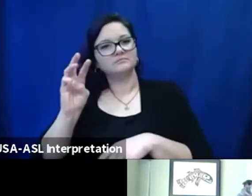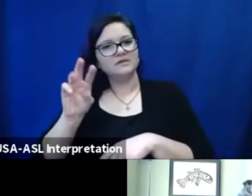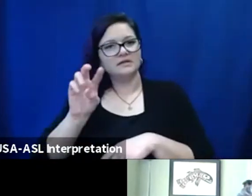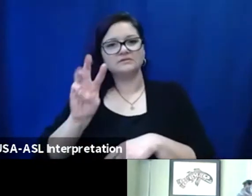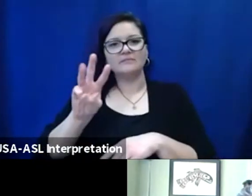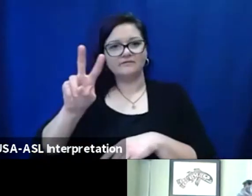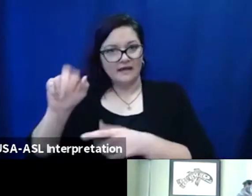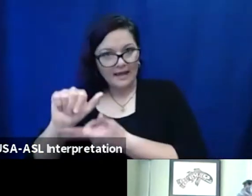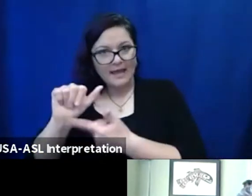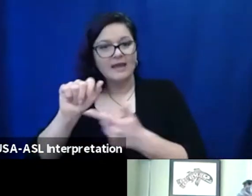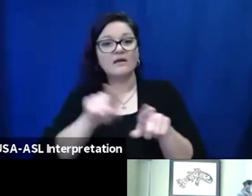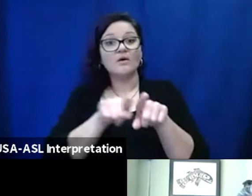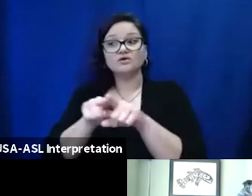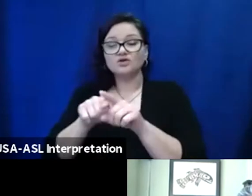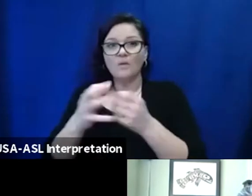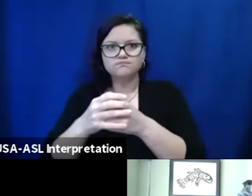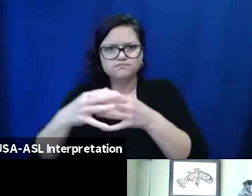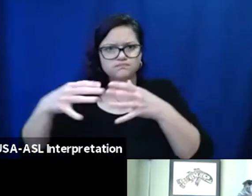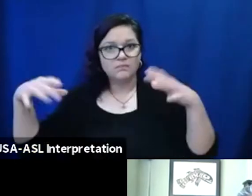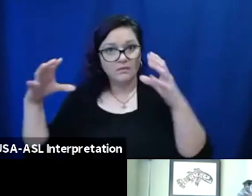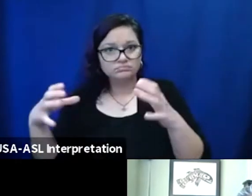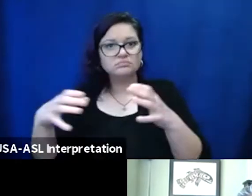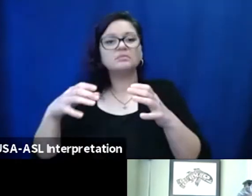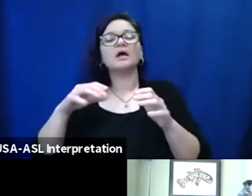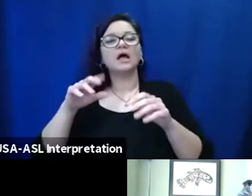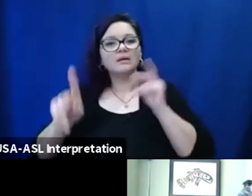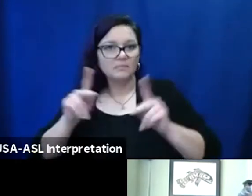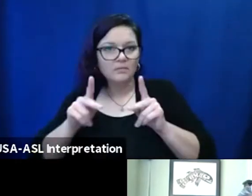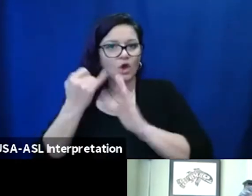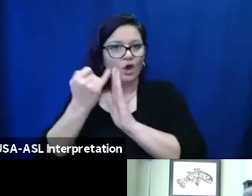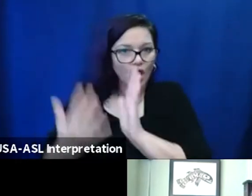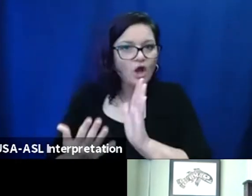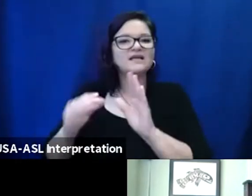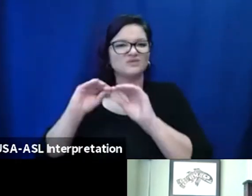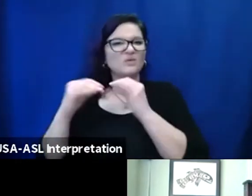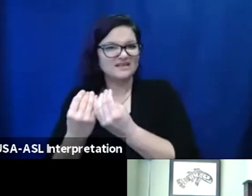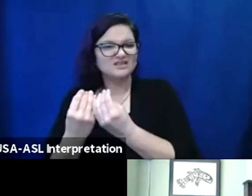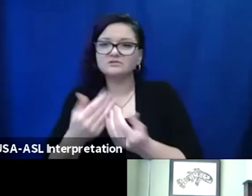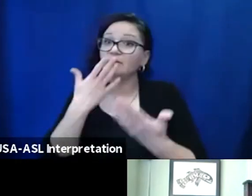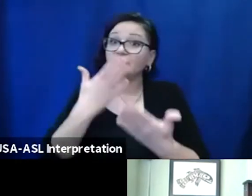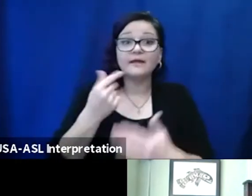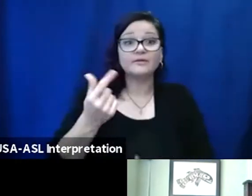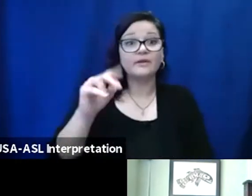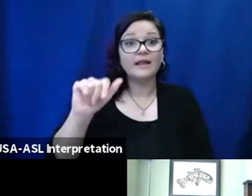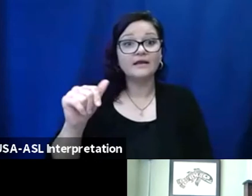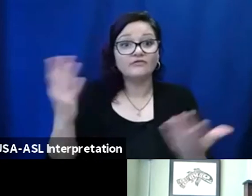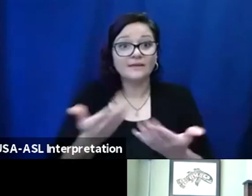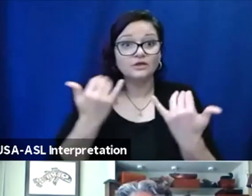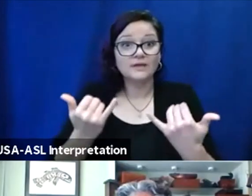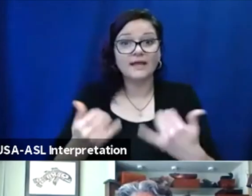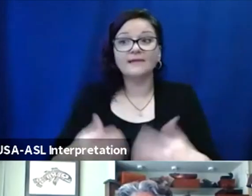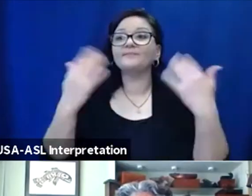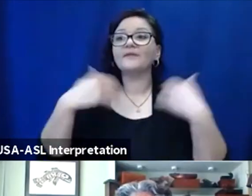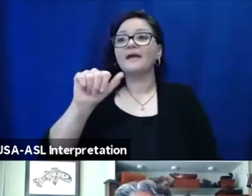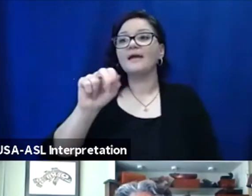and a growing cohort of cultural organizations and artists. Thanks so much for being here today, Glenda. Anna